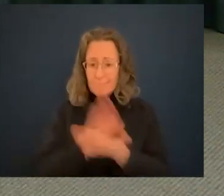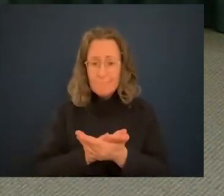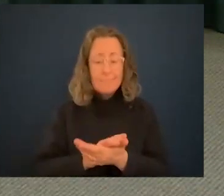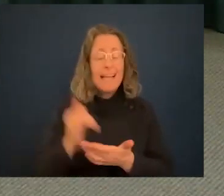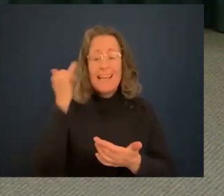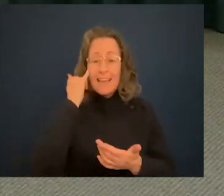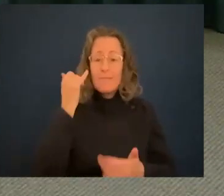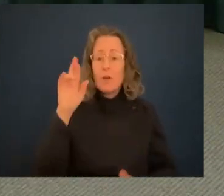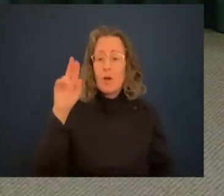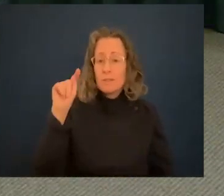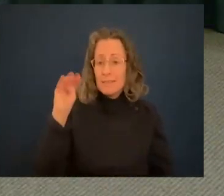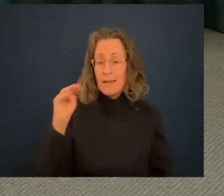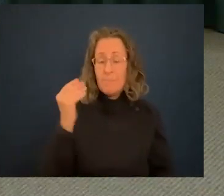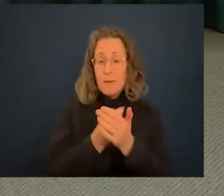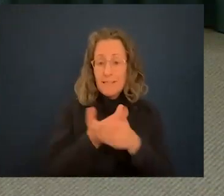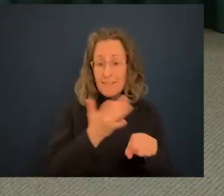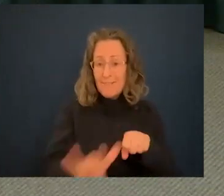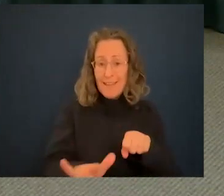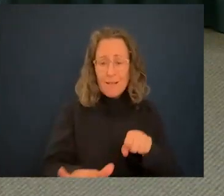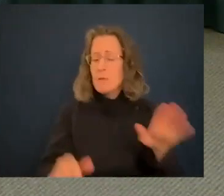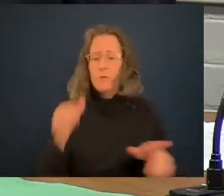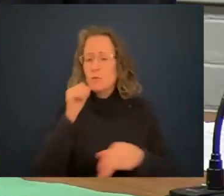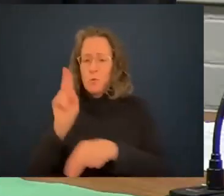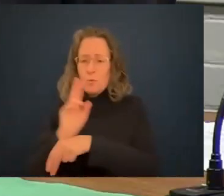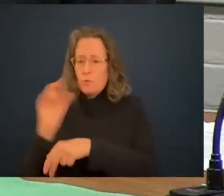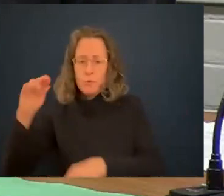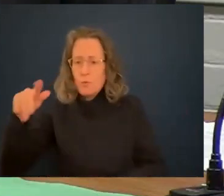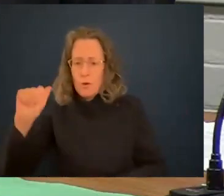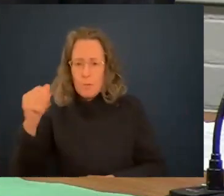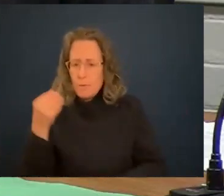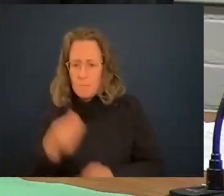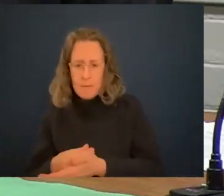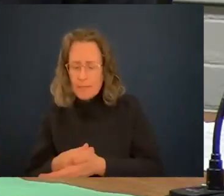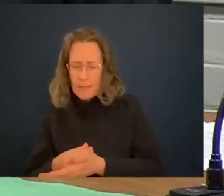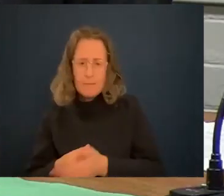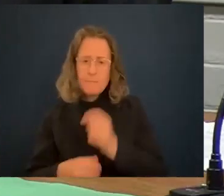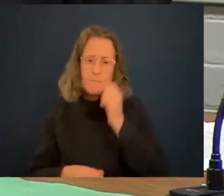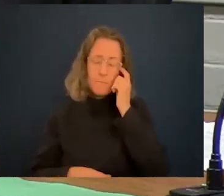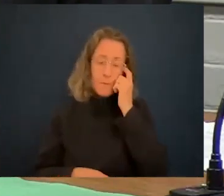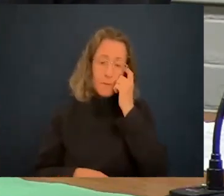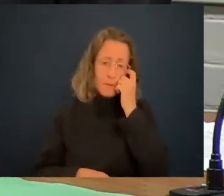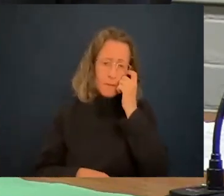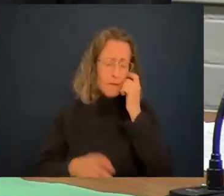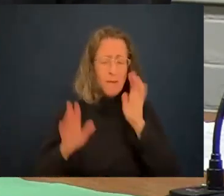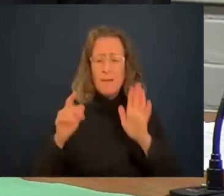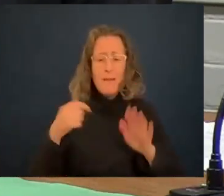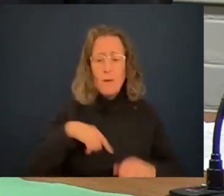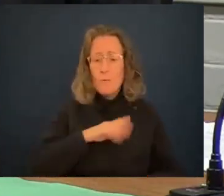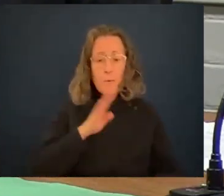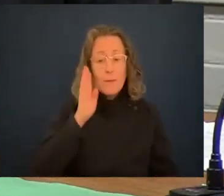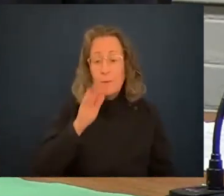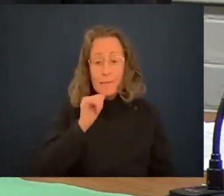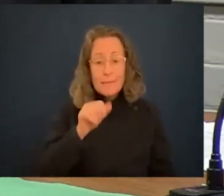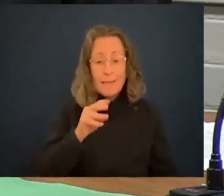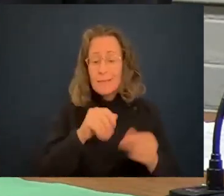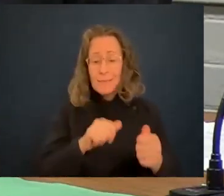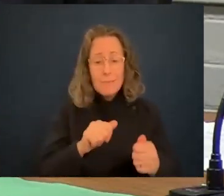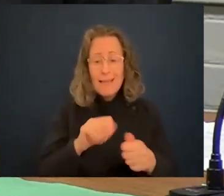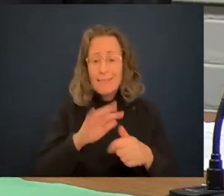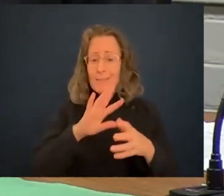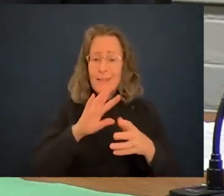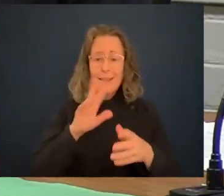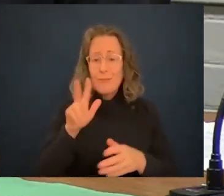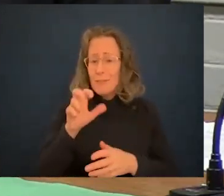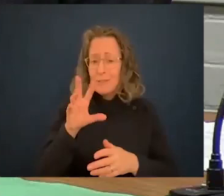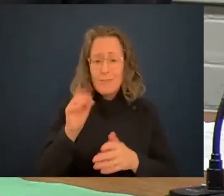well um so we're not going to spend all 350 000 before April 4th if something passes